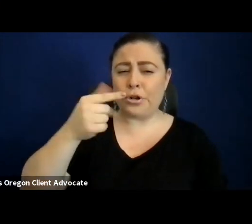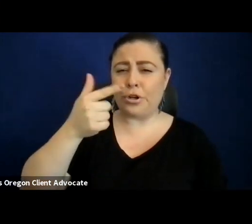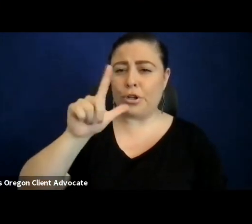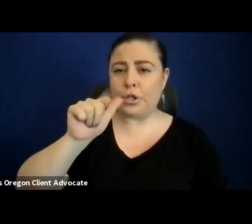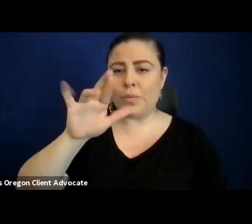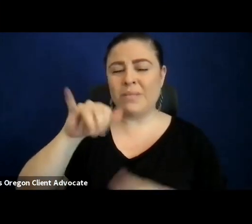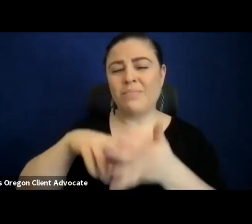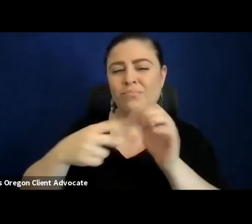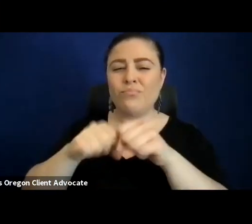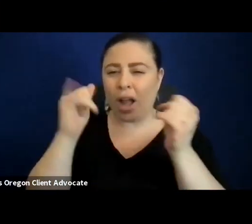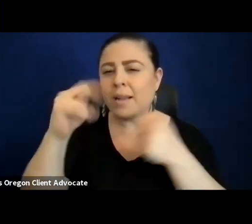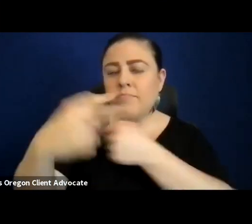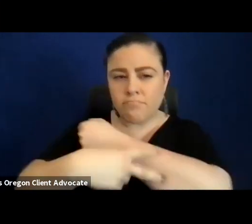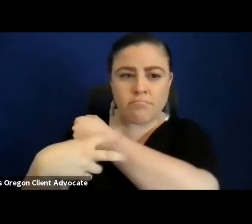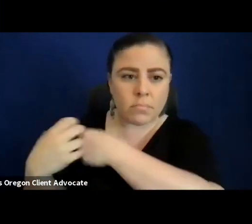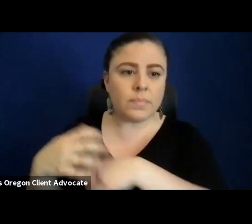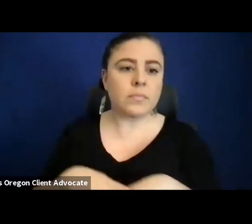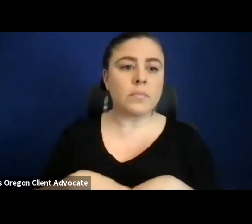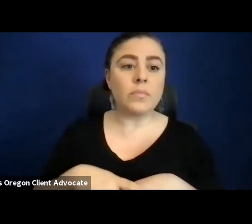physical, burglary,